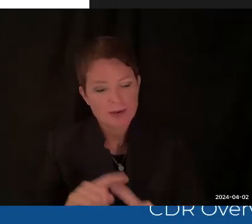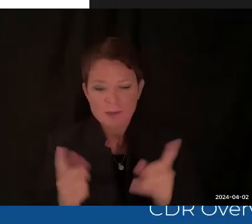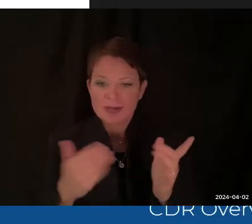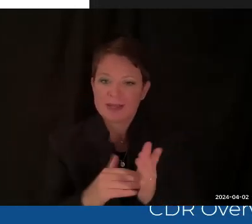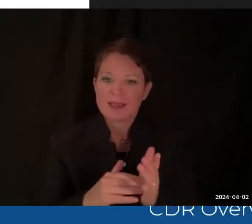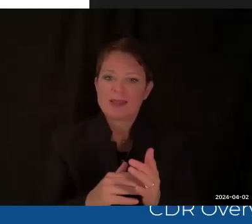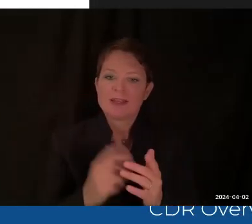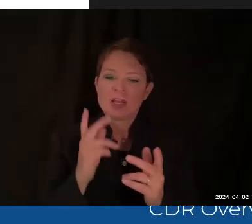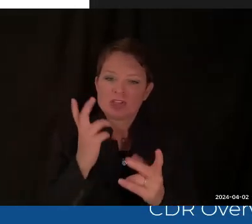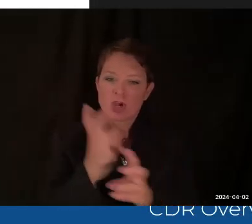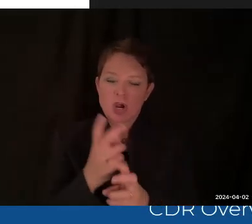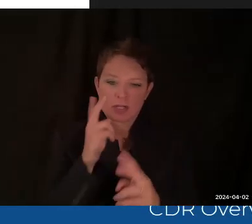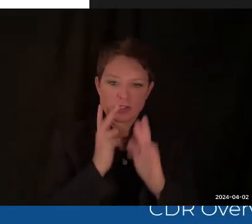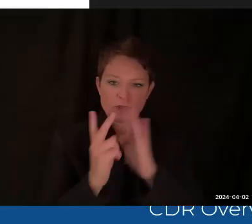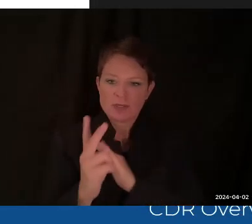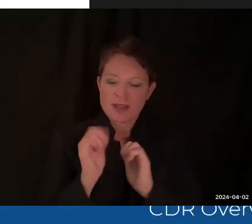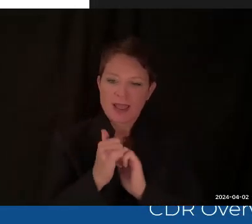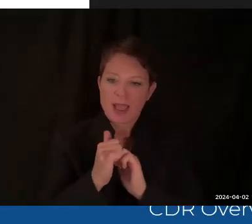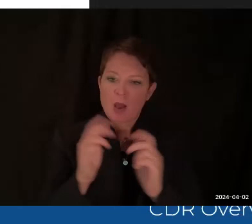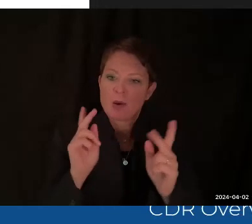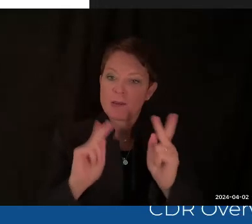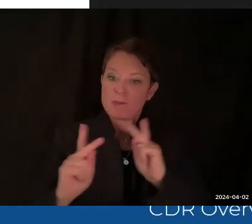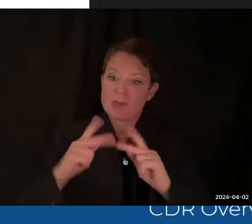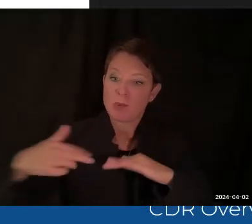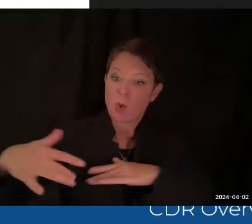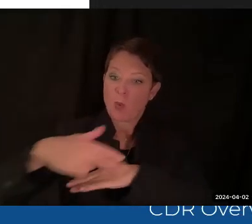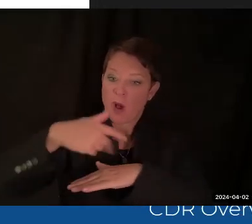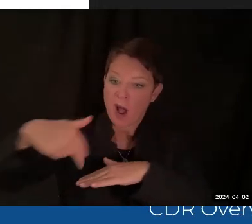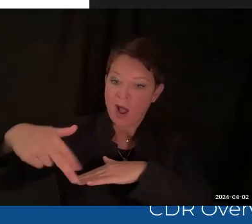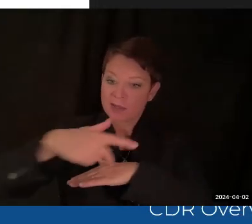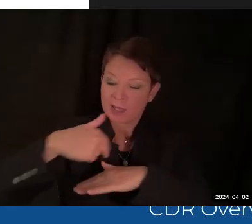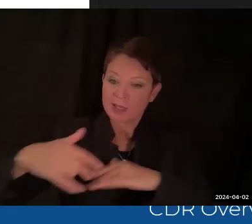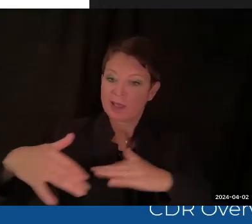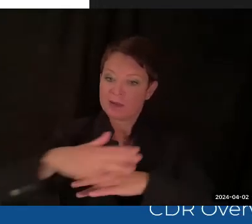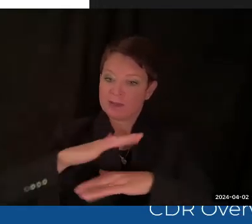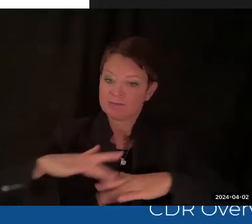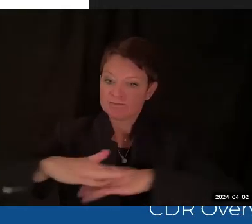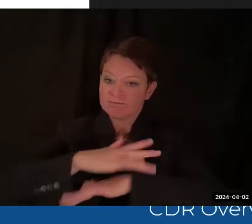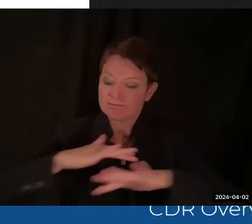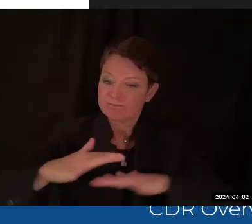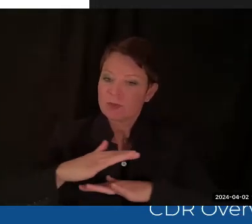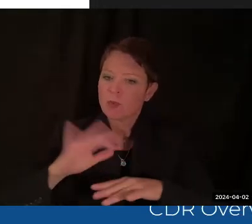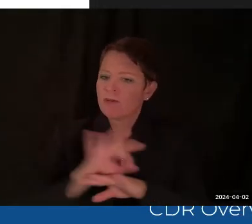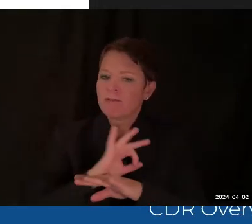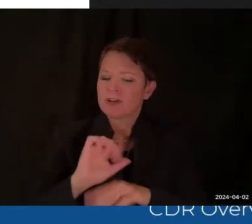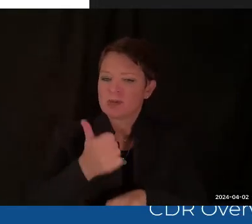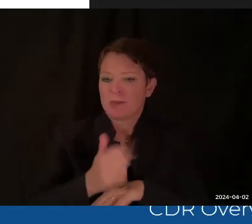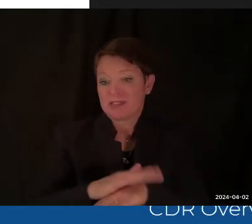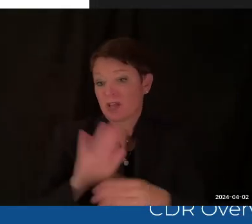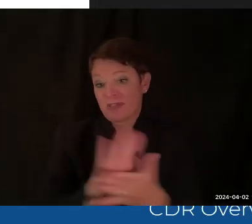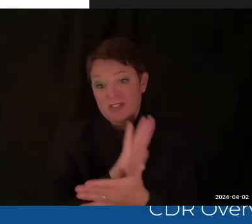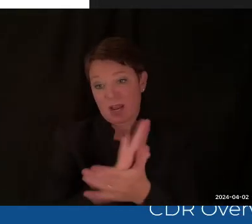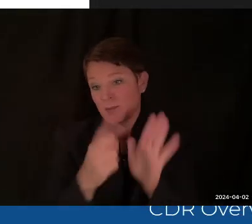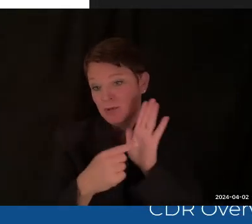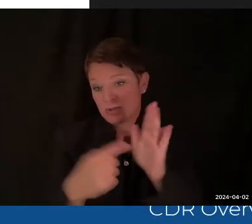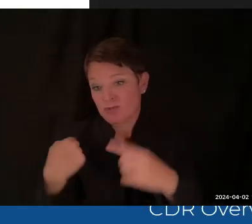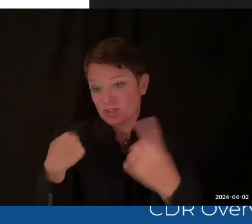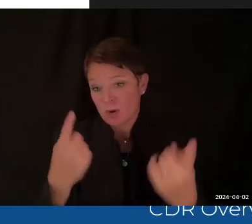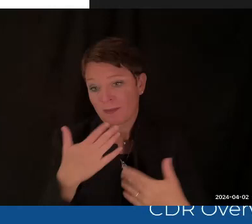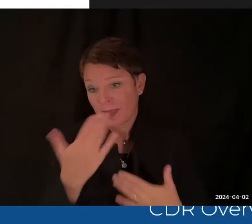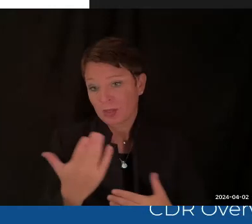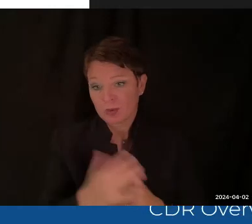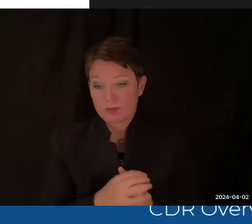how pedestrian circulation is actually going to function based on the documents that you've given us. Thank